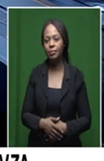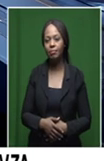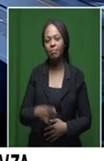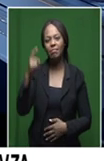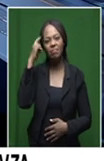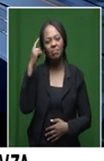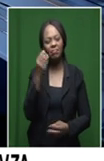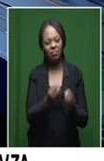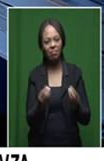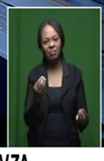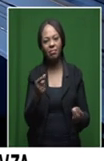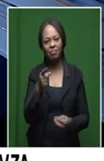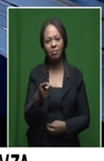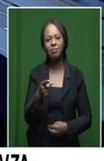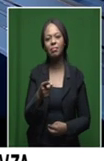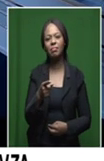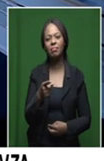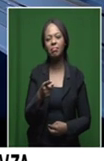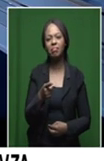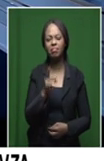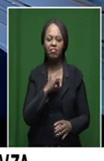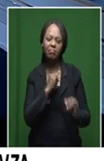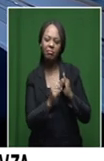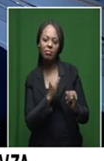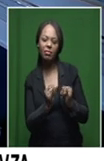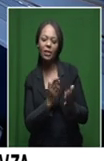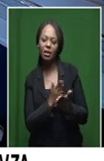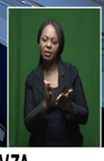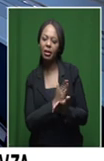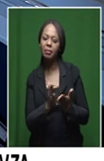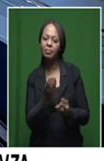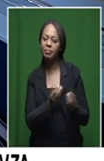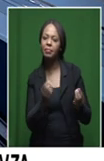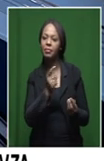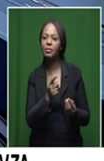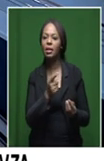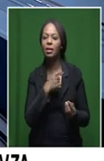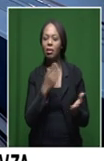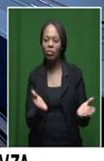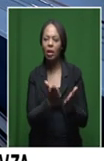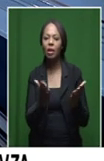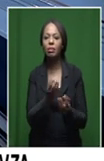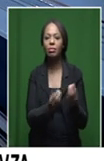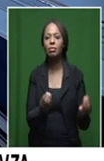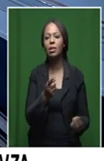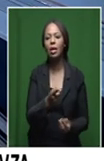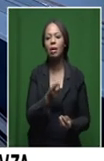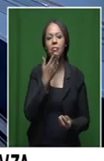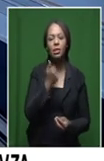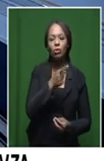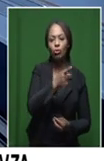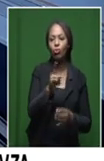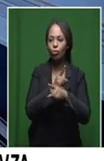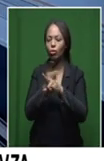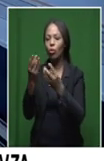spoke with a lot of maturity, and we certainly are encouraging children, adolescents to talk to their parents